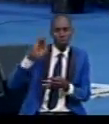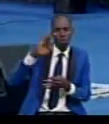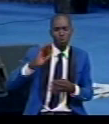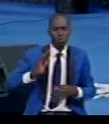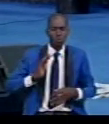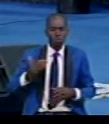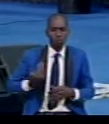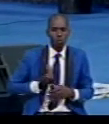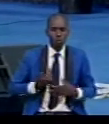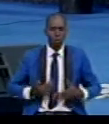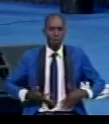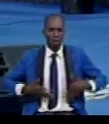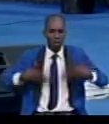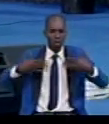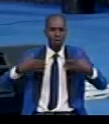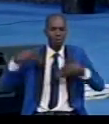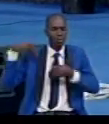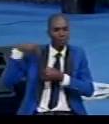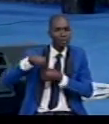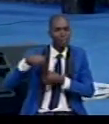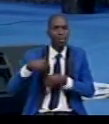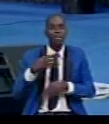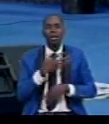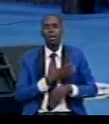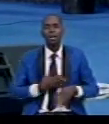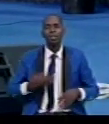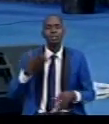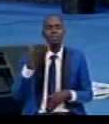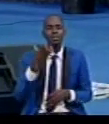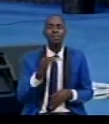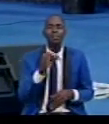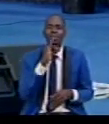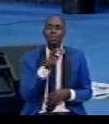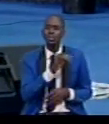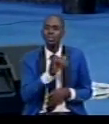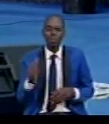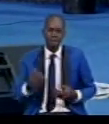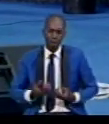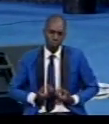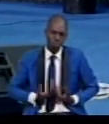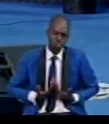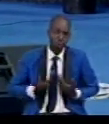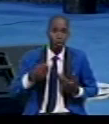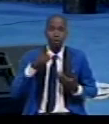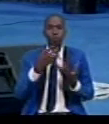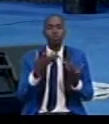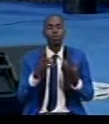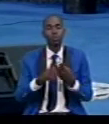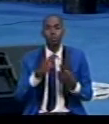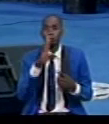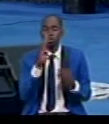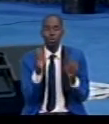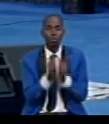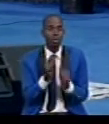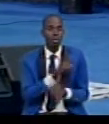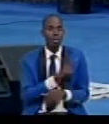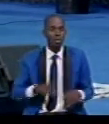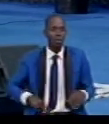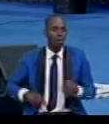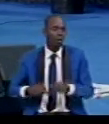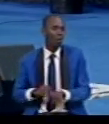your inner man, and there is a desire. You want to be with the Lord. Any other voice